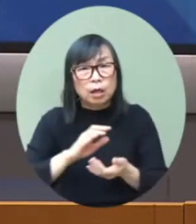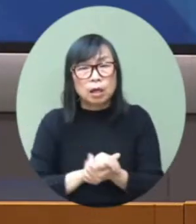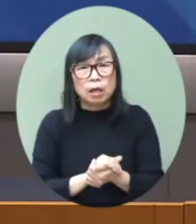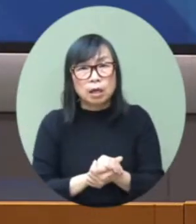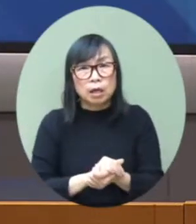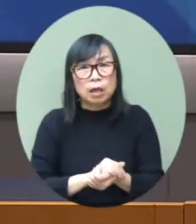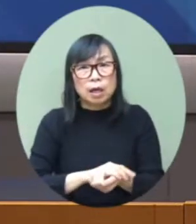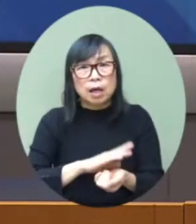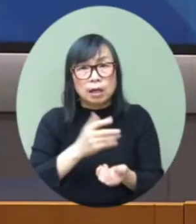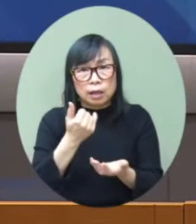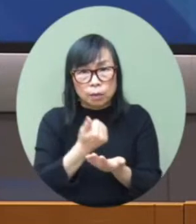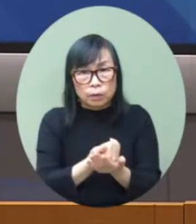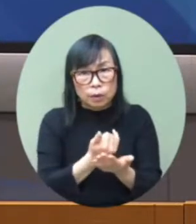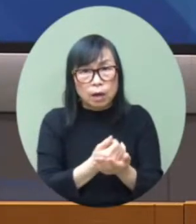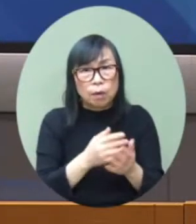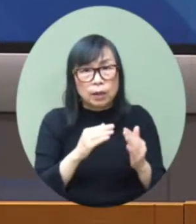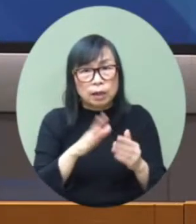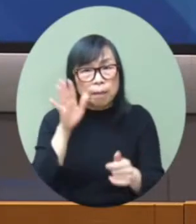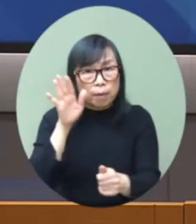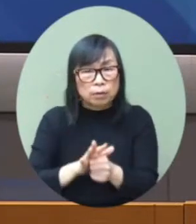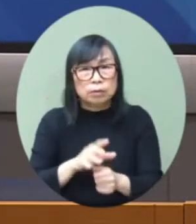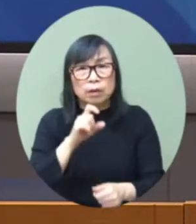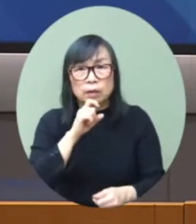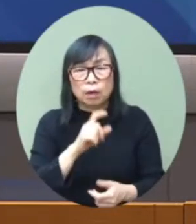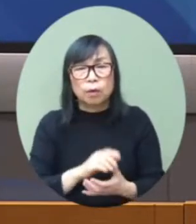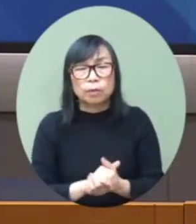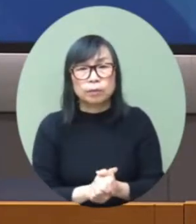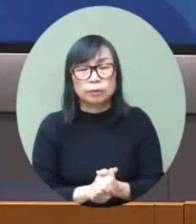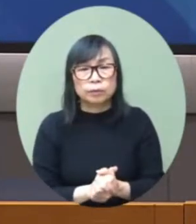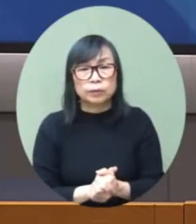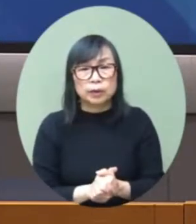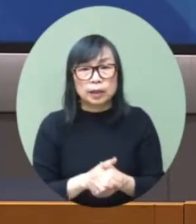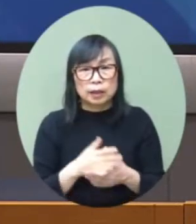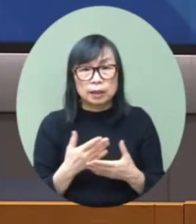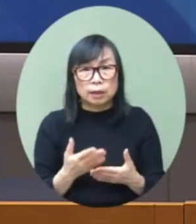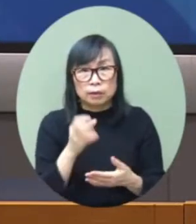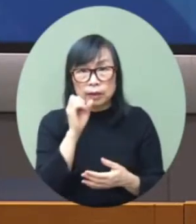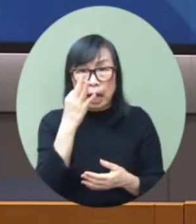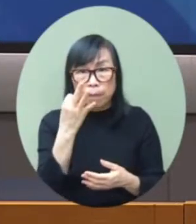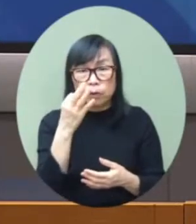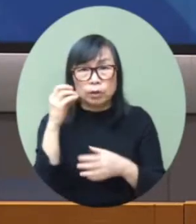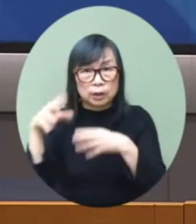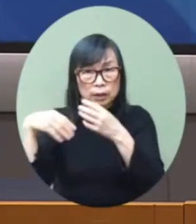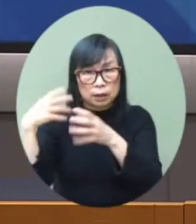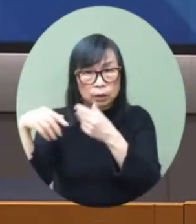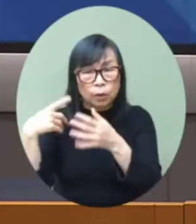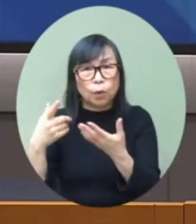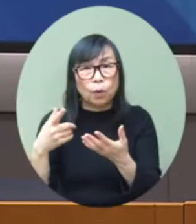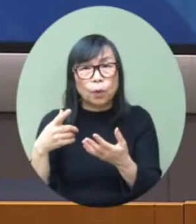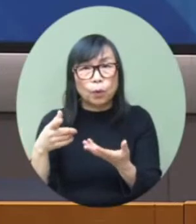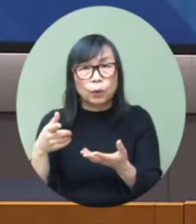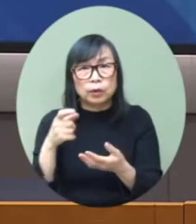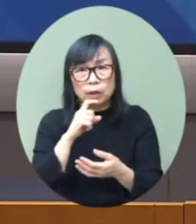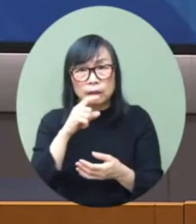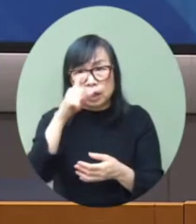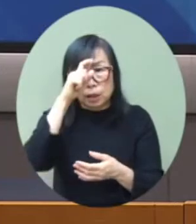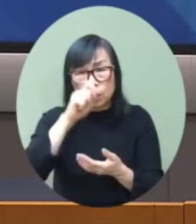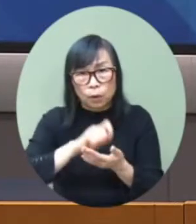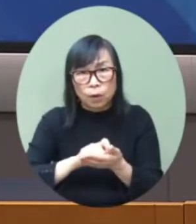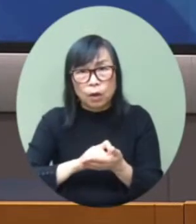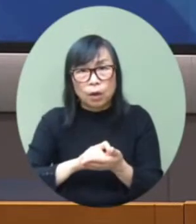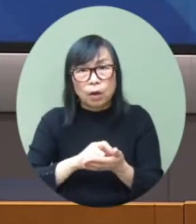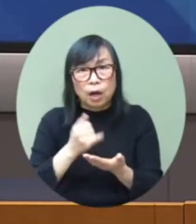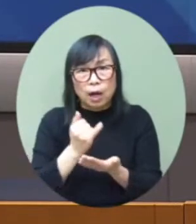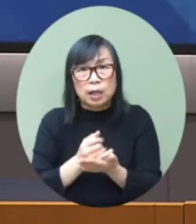do believe that these seminars have greatly helped to dispel concerns and answer questions in relation to the handling of